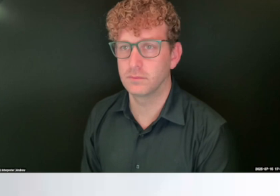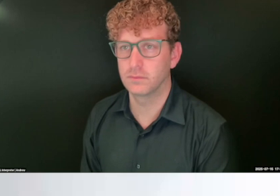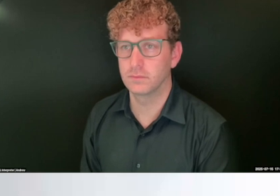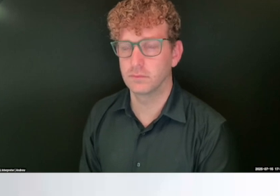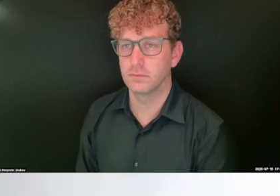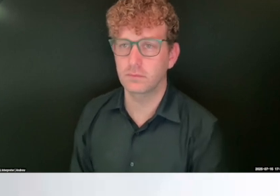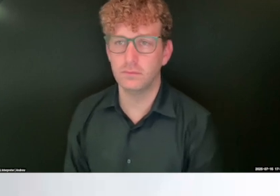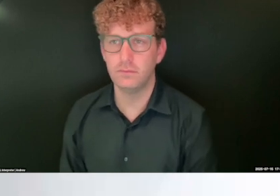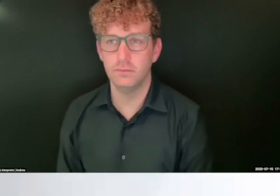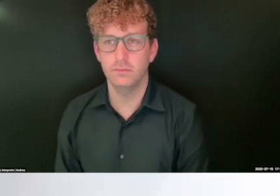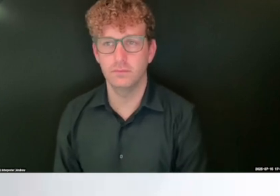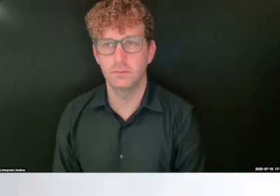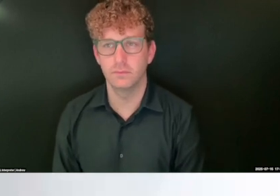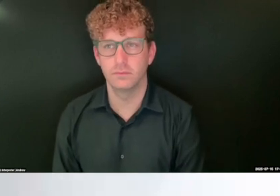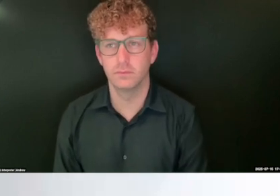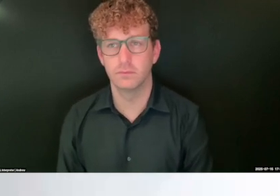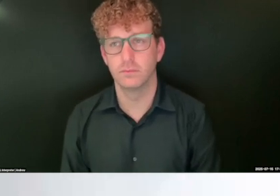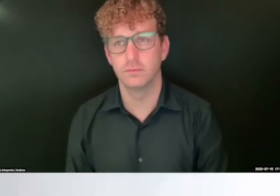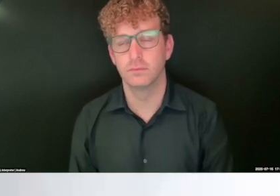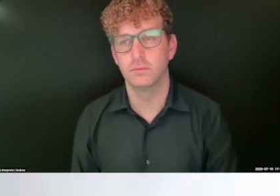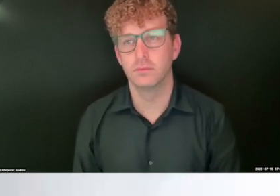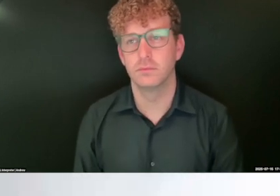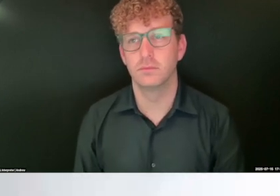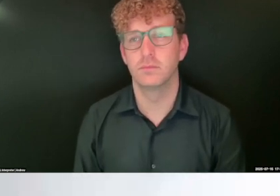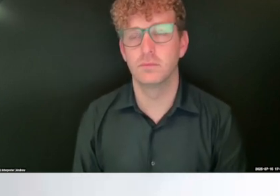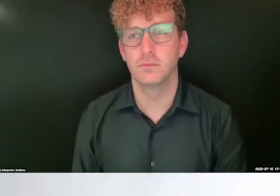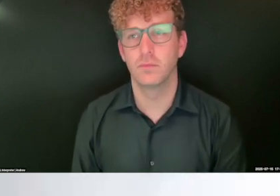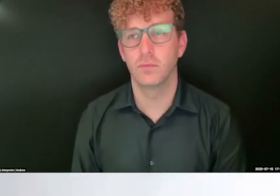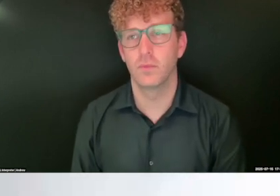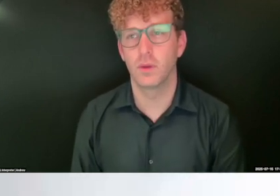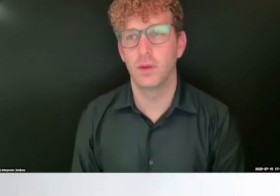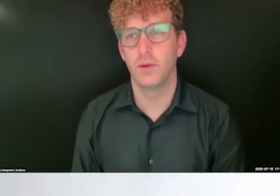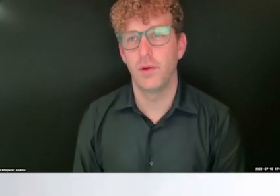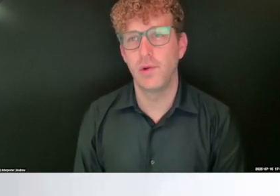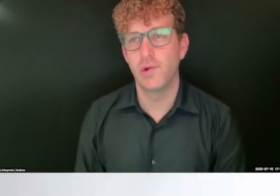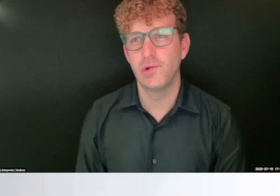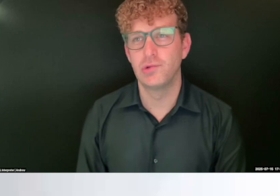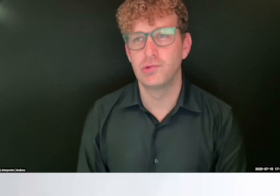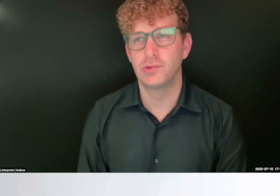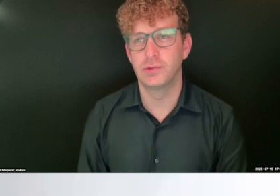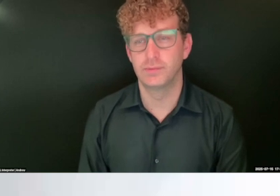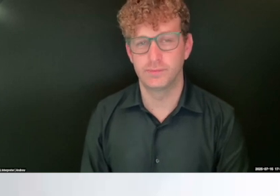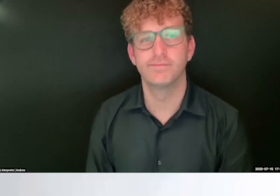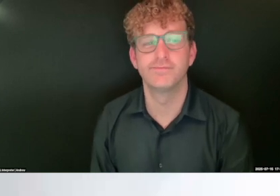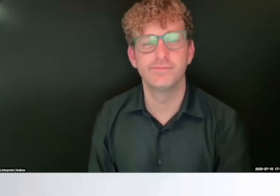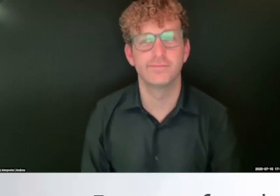new communities to begin their planning journey, and we're here to support them every step of the way. Next slide,